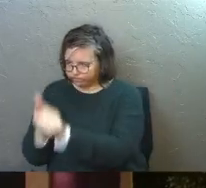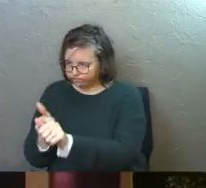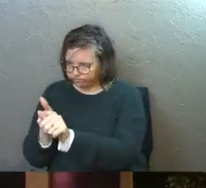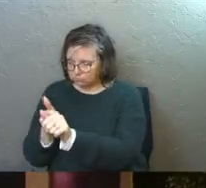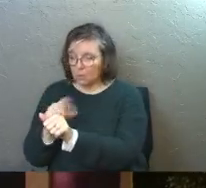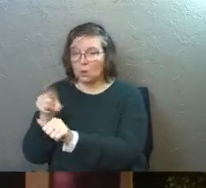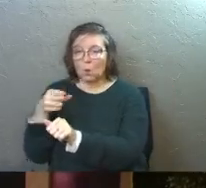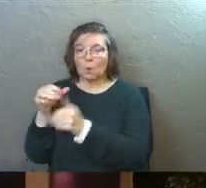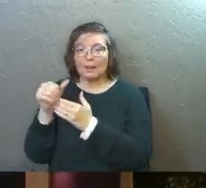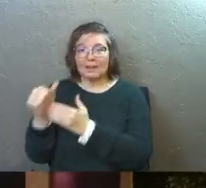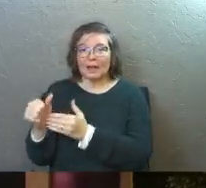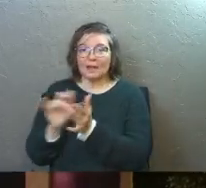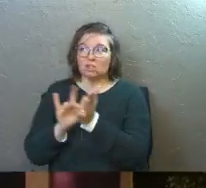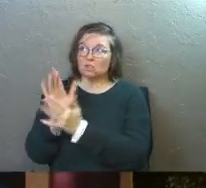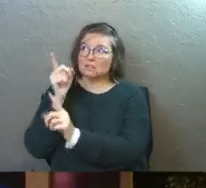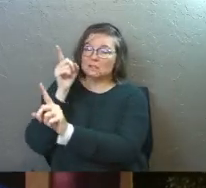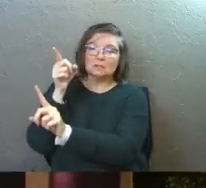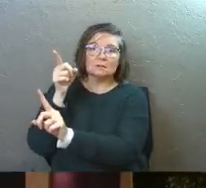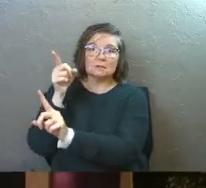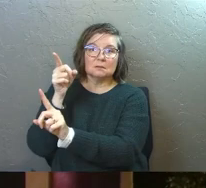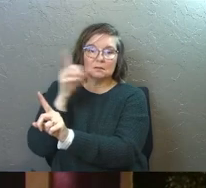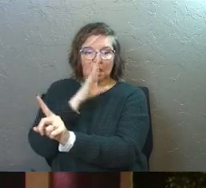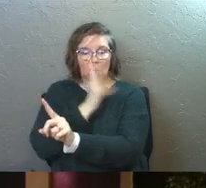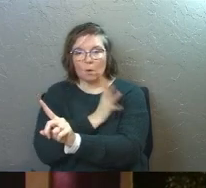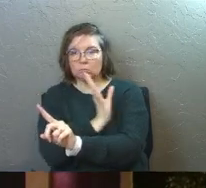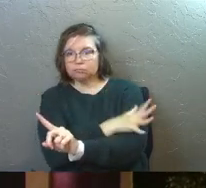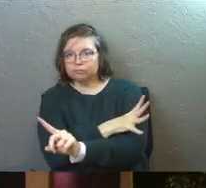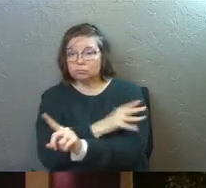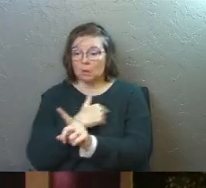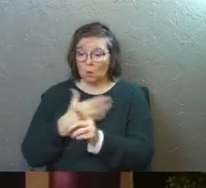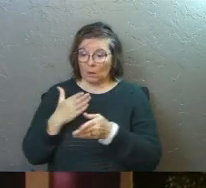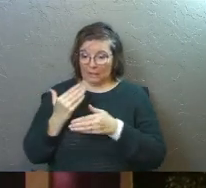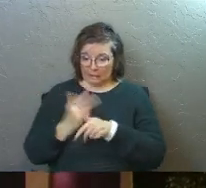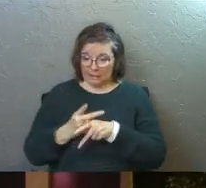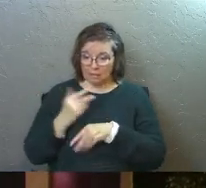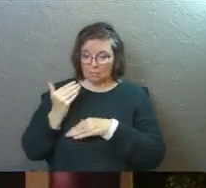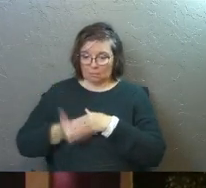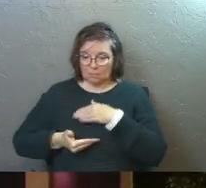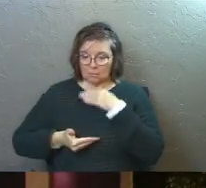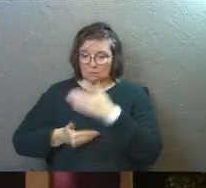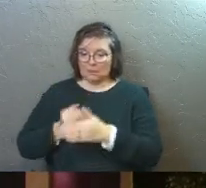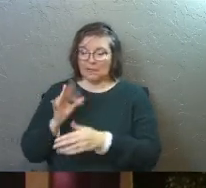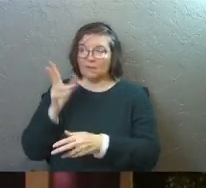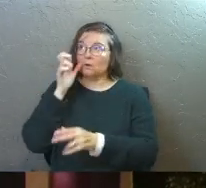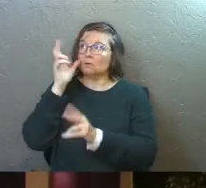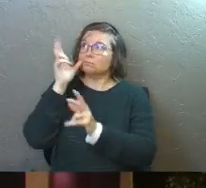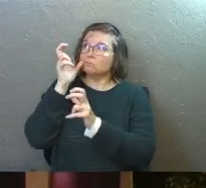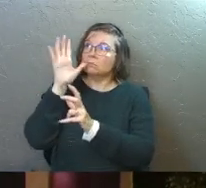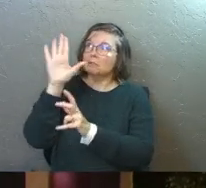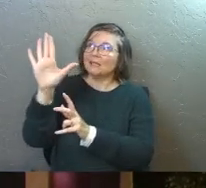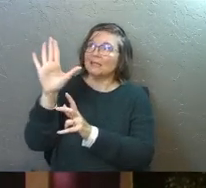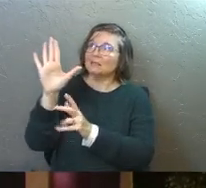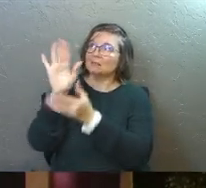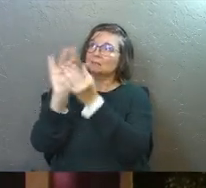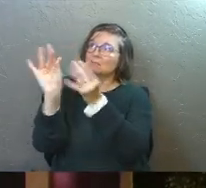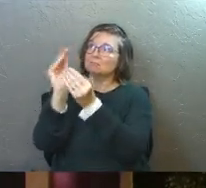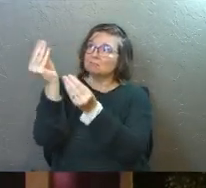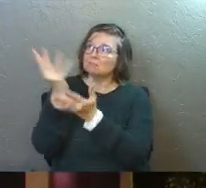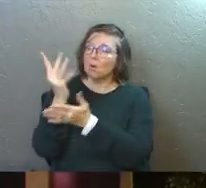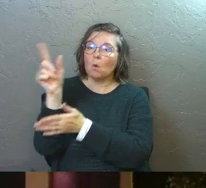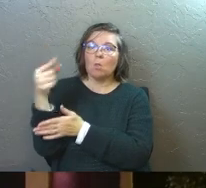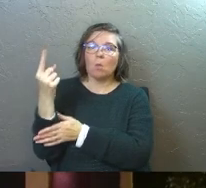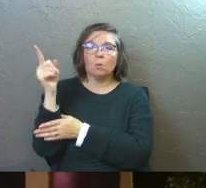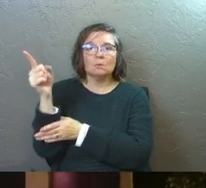guide is Jesus. The only way we actually make it through and keep moving forward and stay in it is if we listen to his voice and his